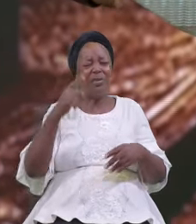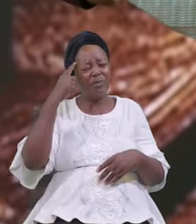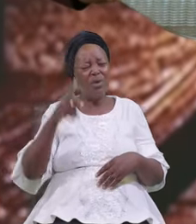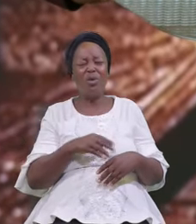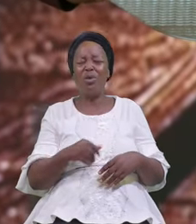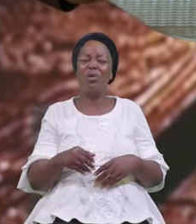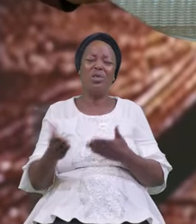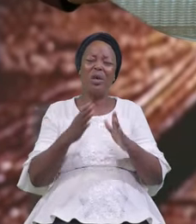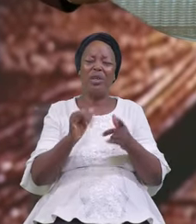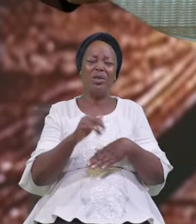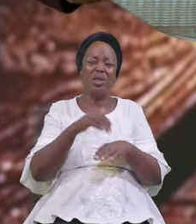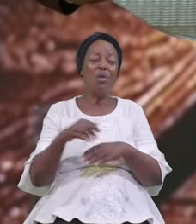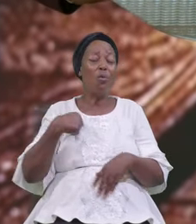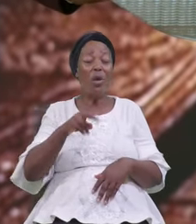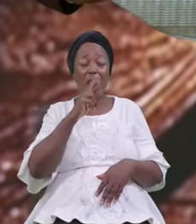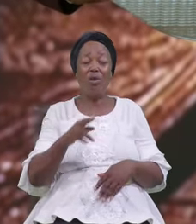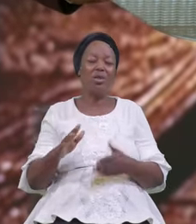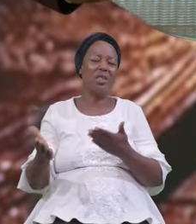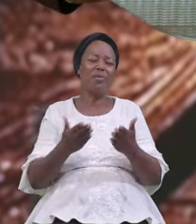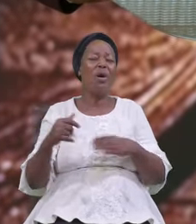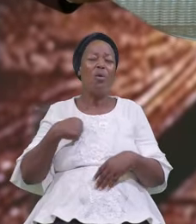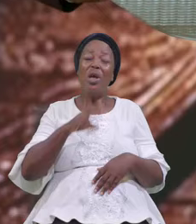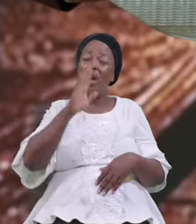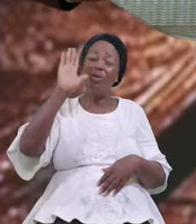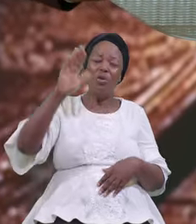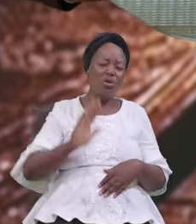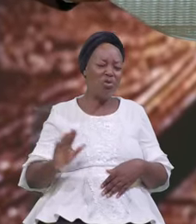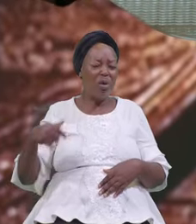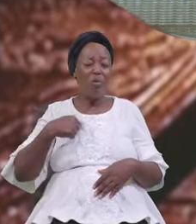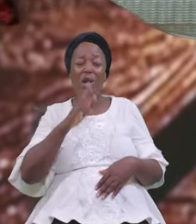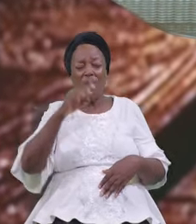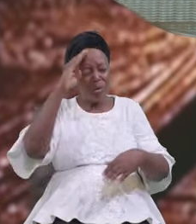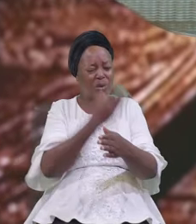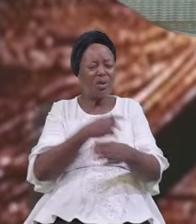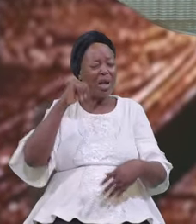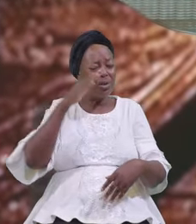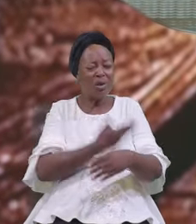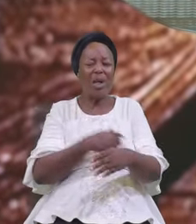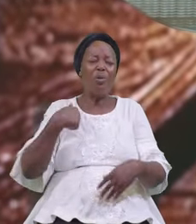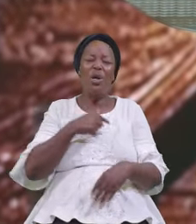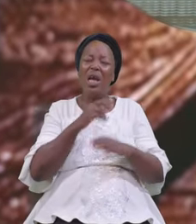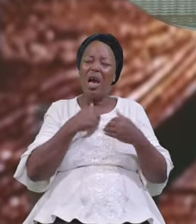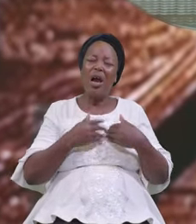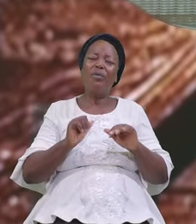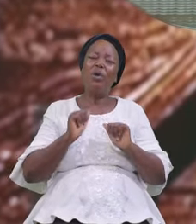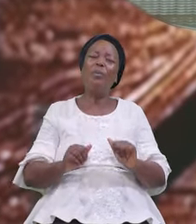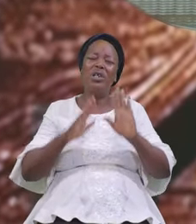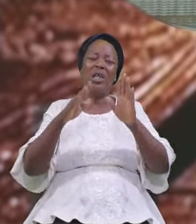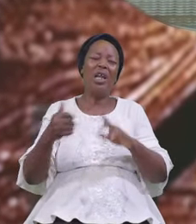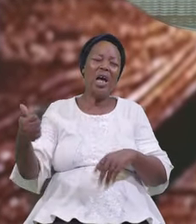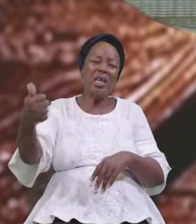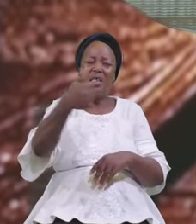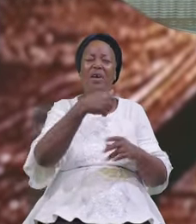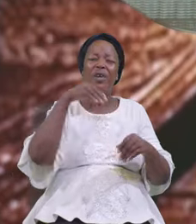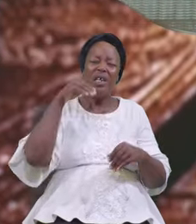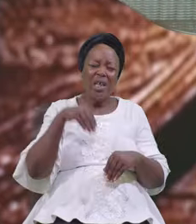are your servants. We're your children, we're your sons, and we're your daughters. We have committed ourselves in